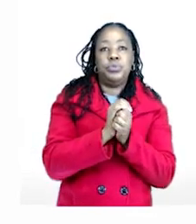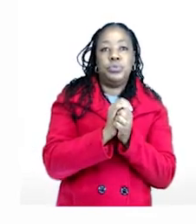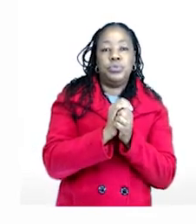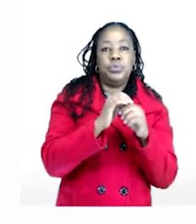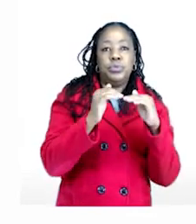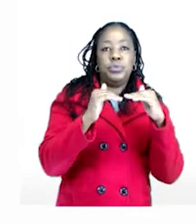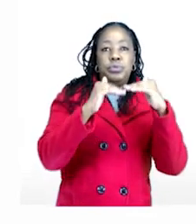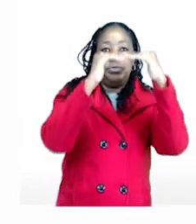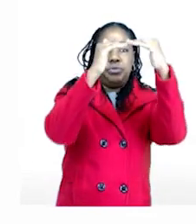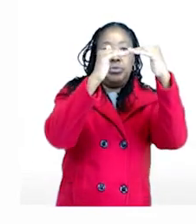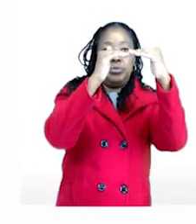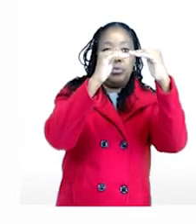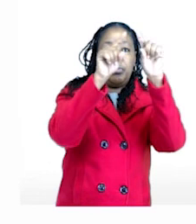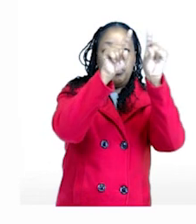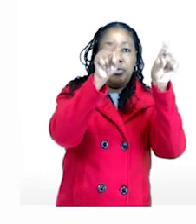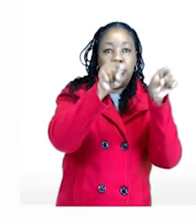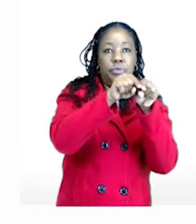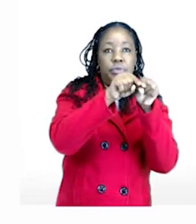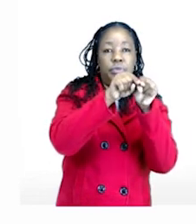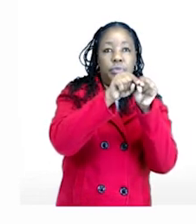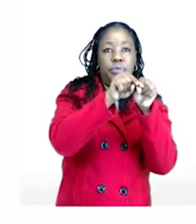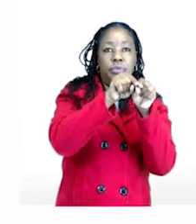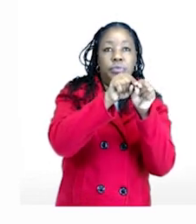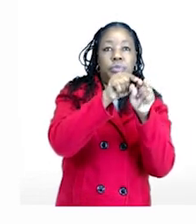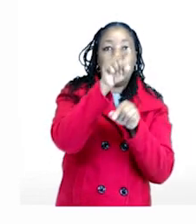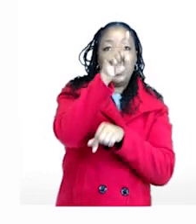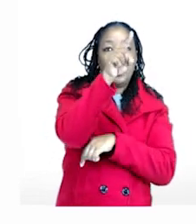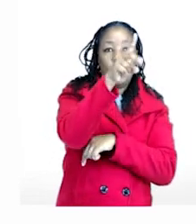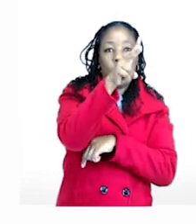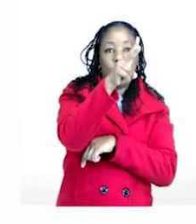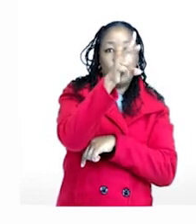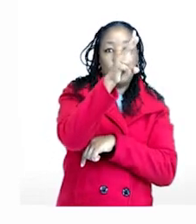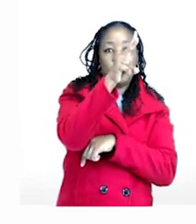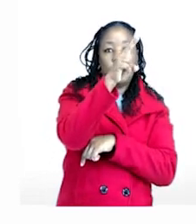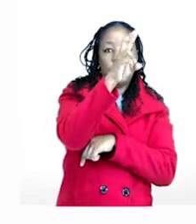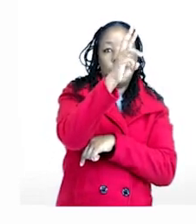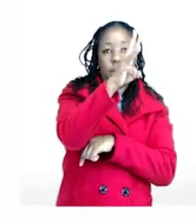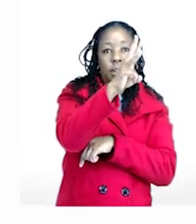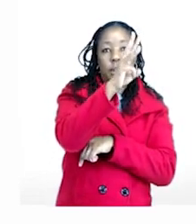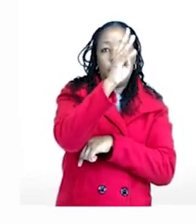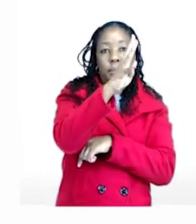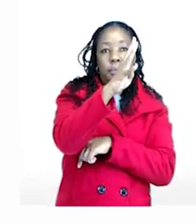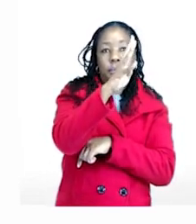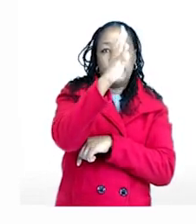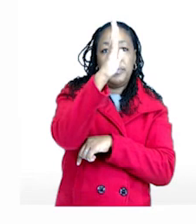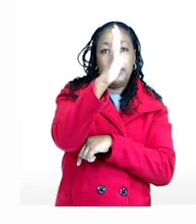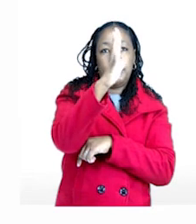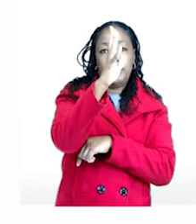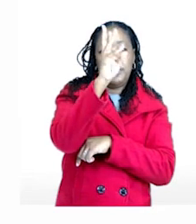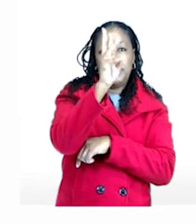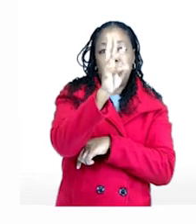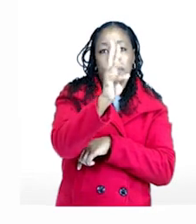left-hand side. Let's count together. 1, 2, 3, 4,